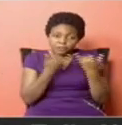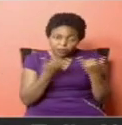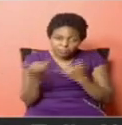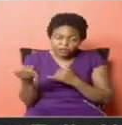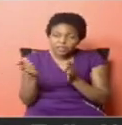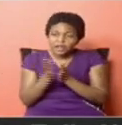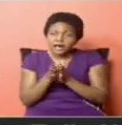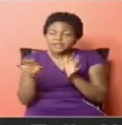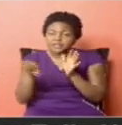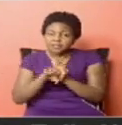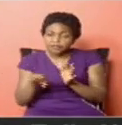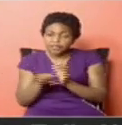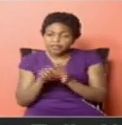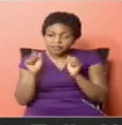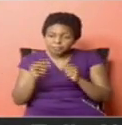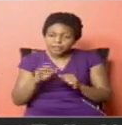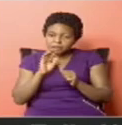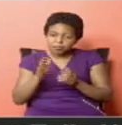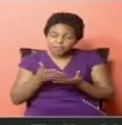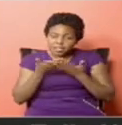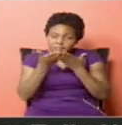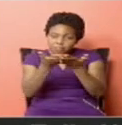evidence must be really